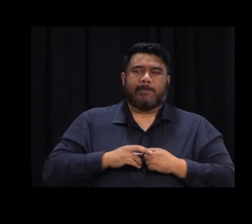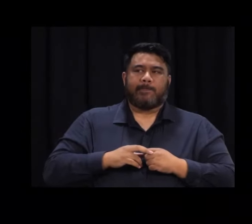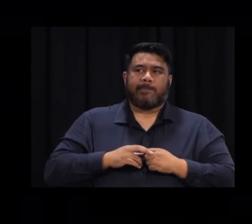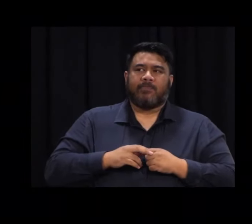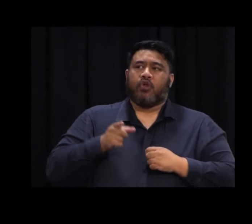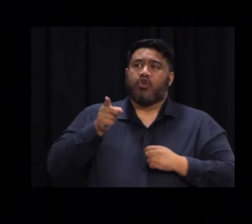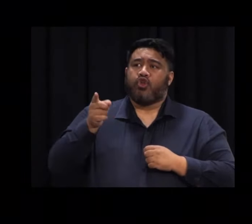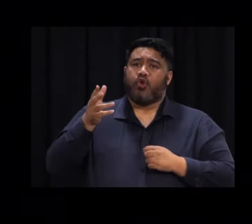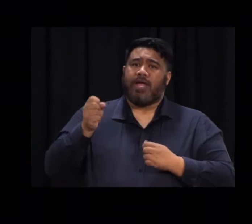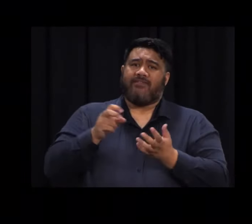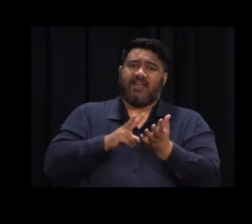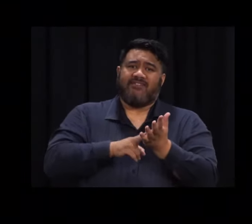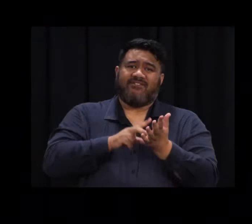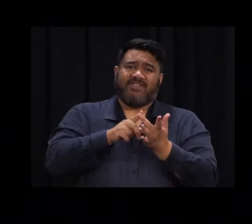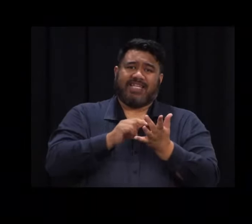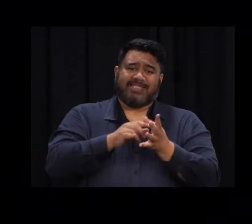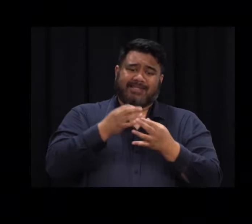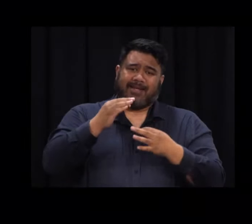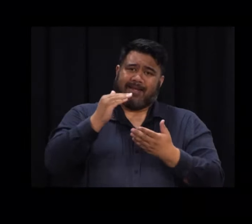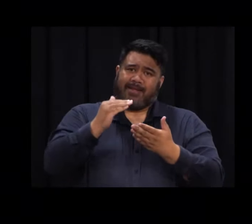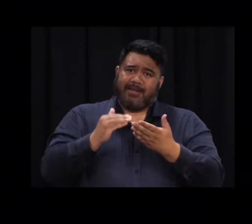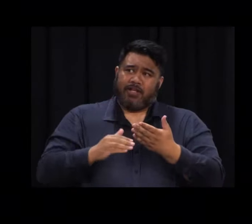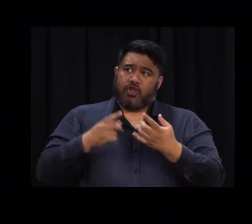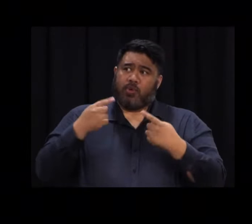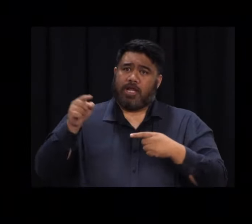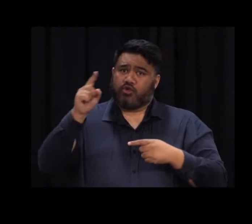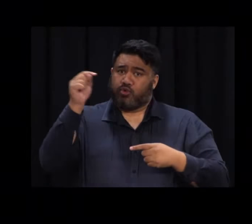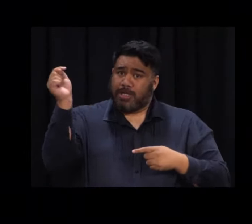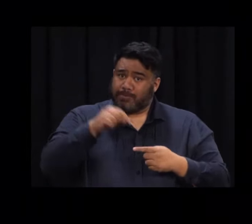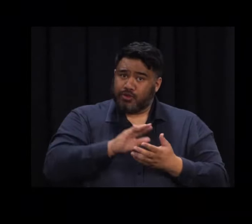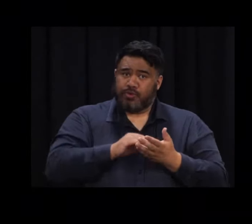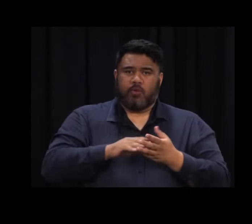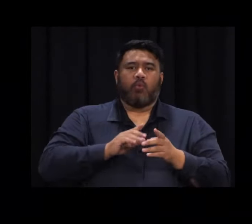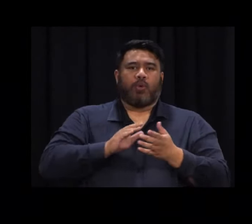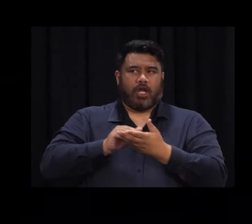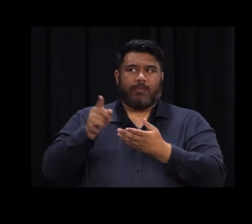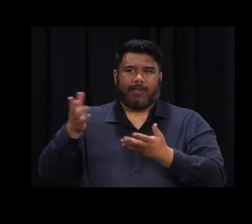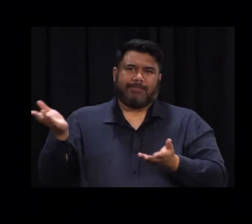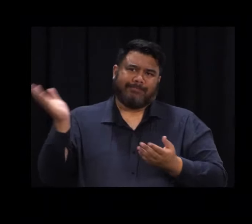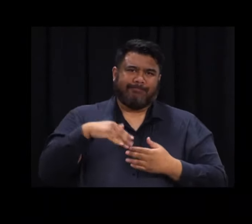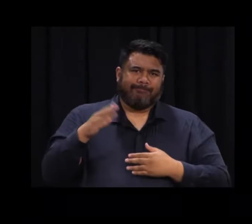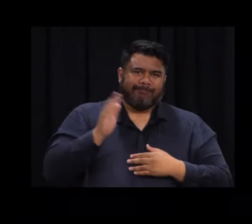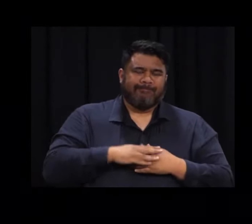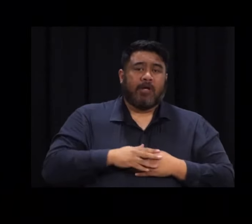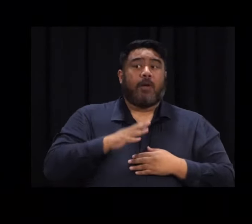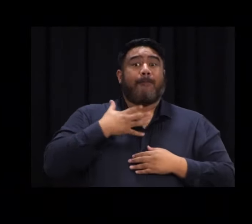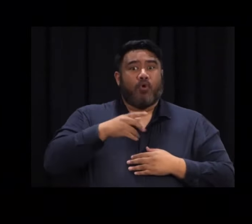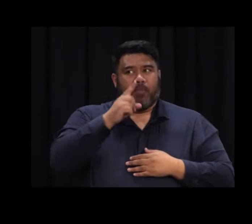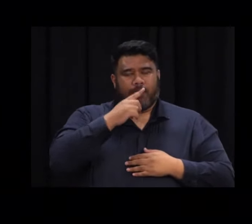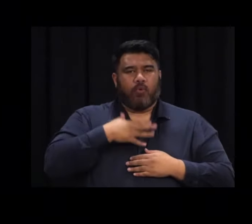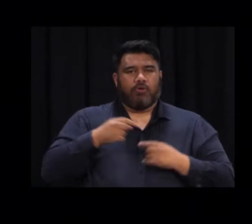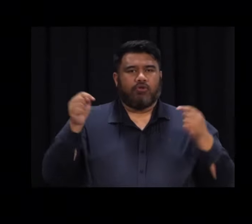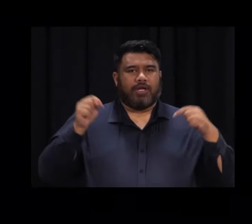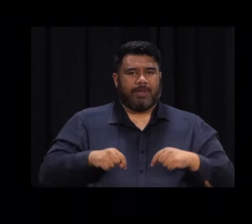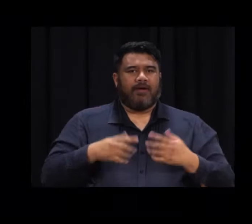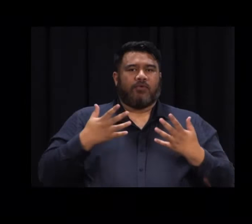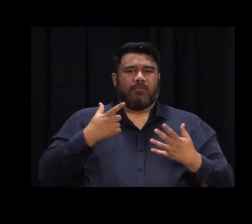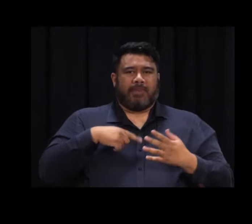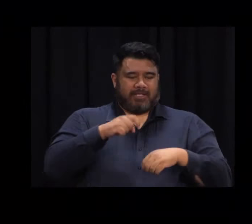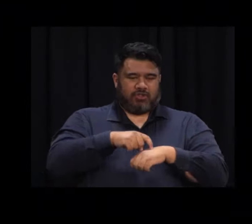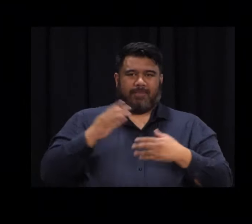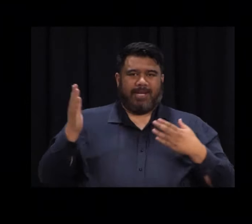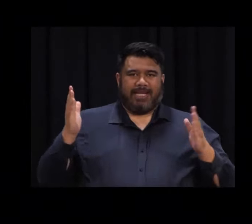to join family members, to be able to arrive in New Zealand. We know there was more demand than we were able to meet in the time that we had available, and that's why